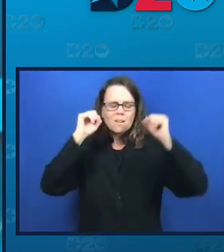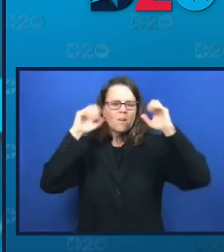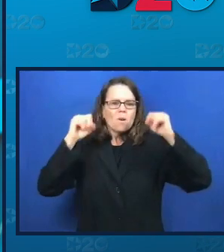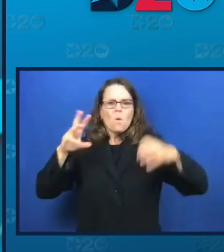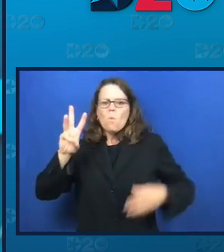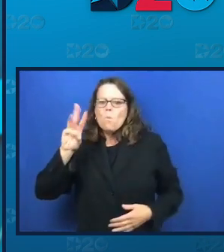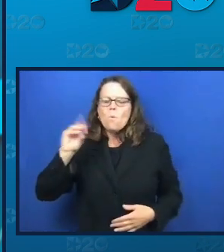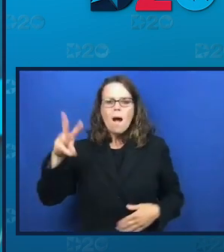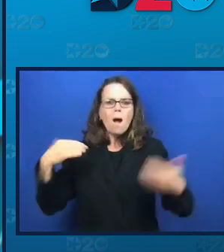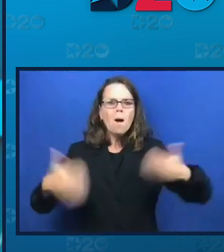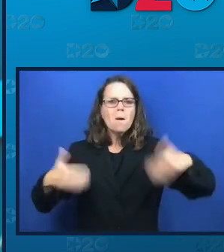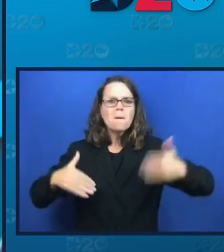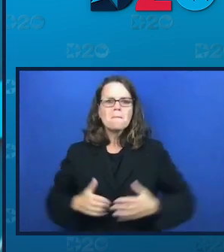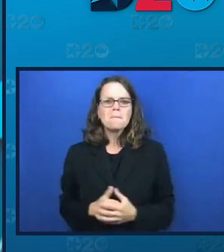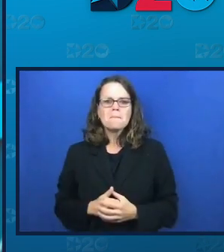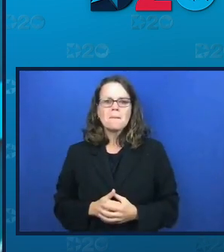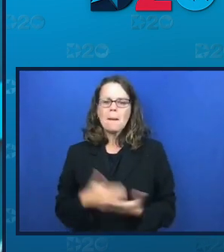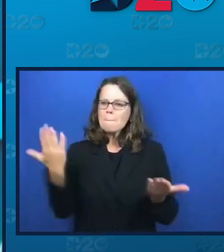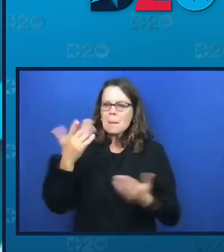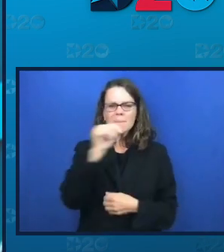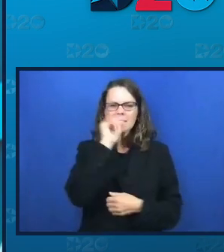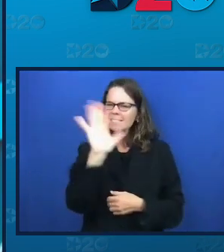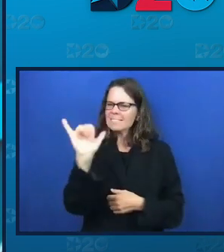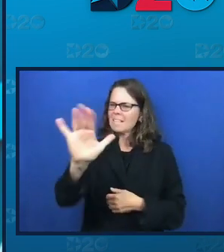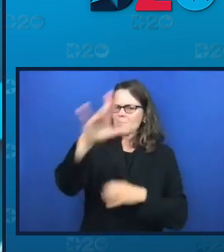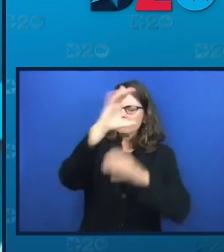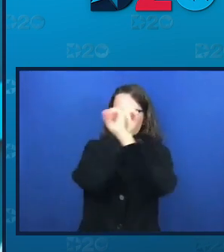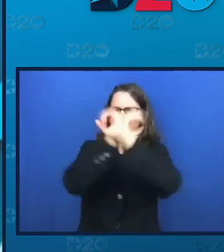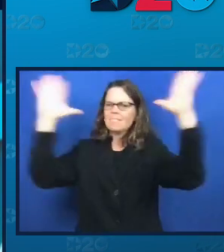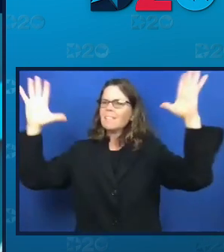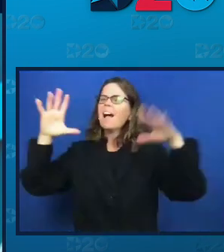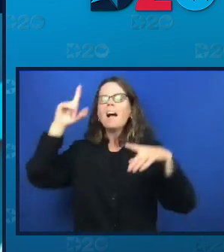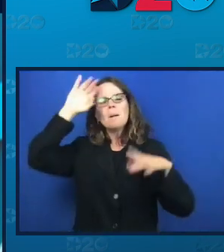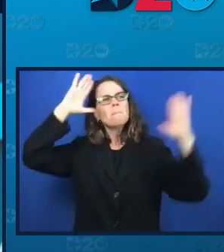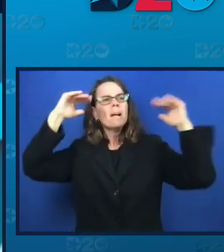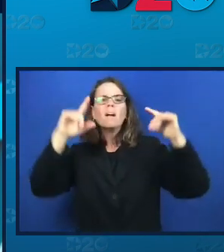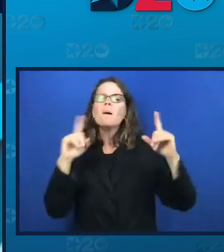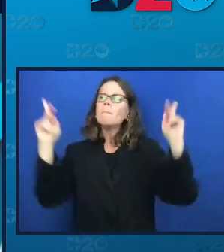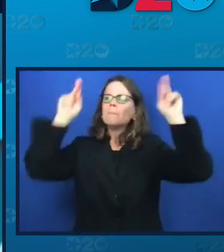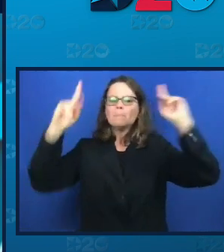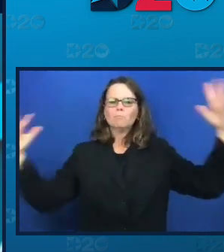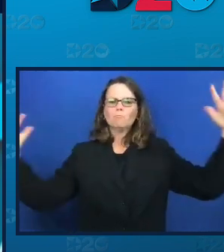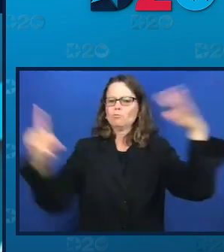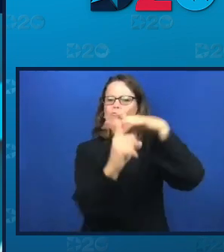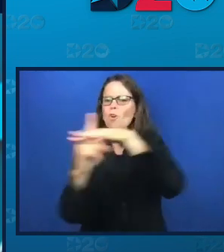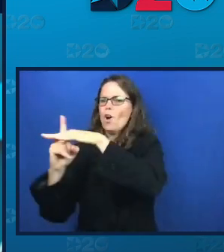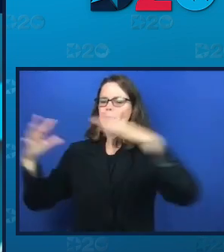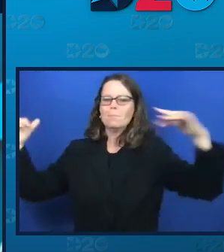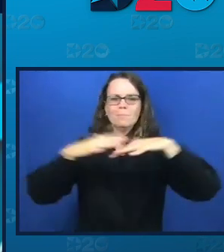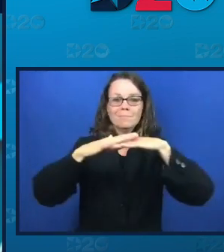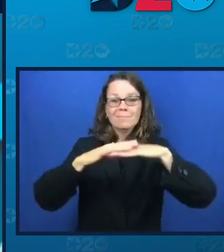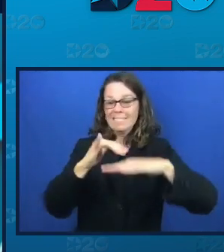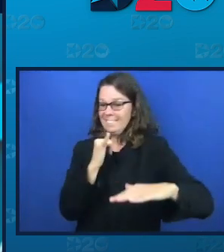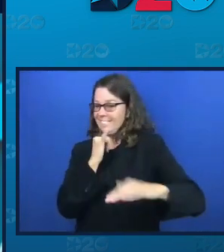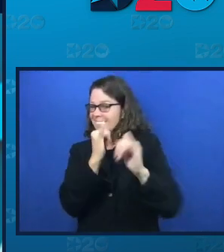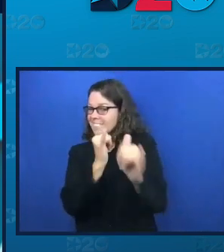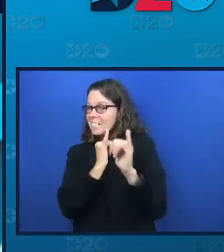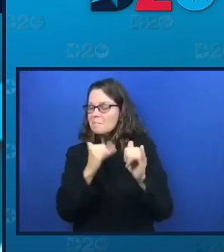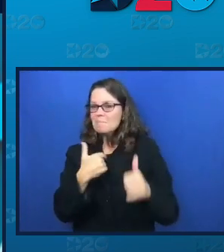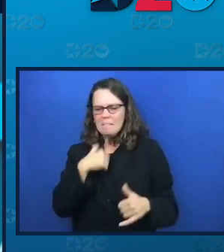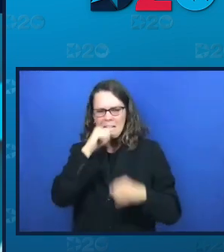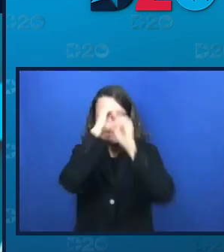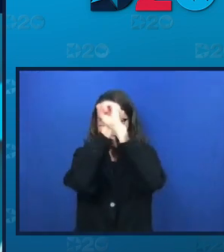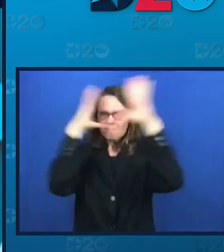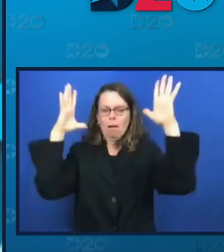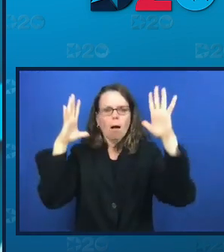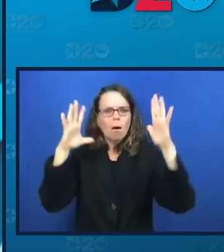honest, it wasn't the kind of convention we had planned for. But in a way, what we've seen over the last three nights and what we'll see tonight is